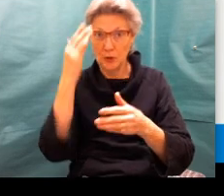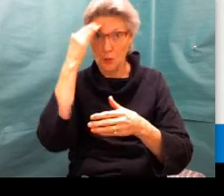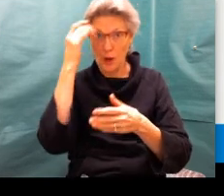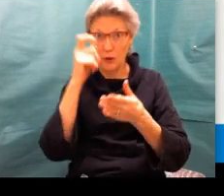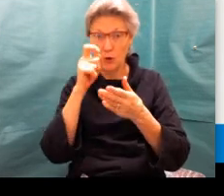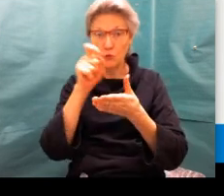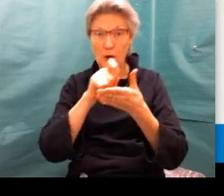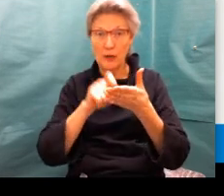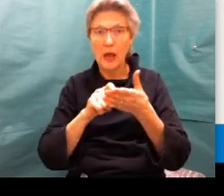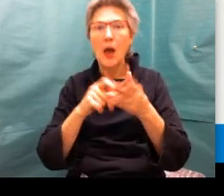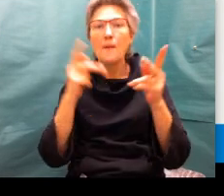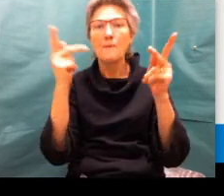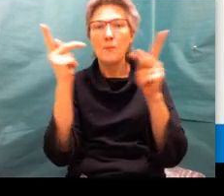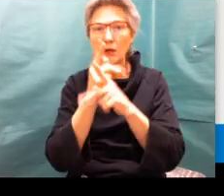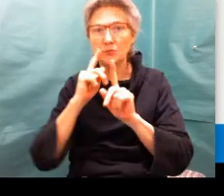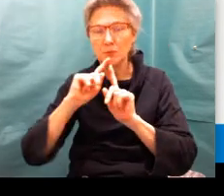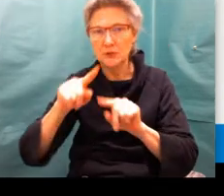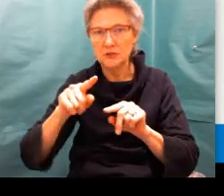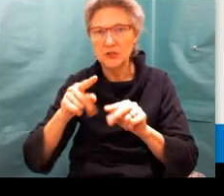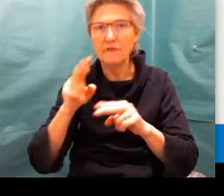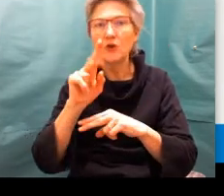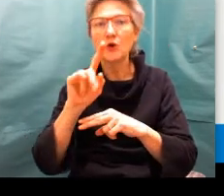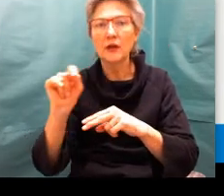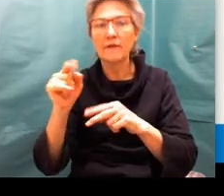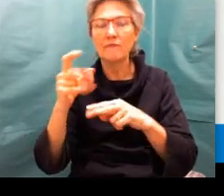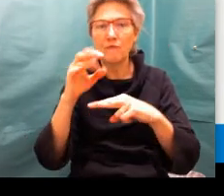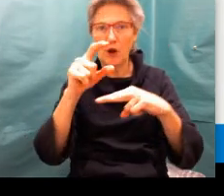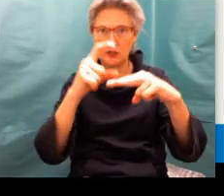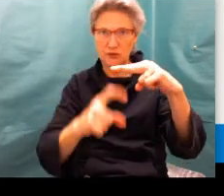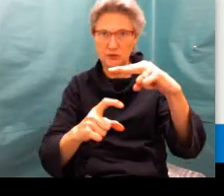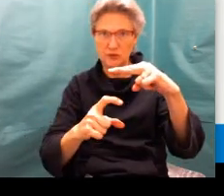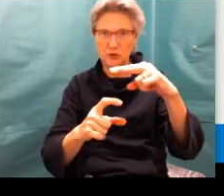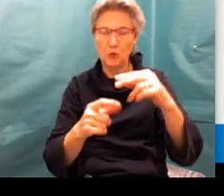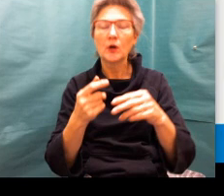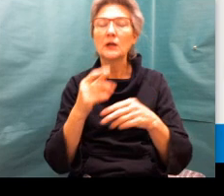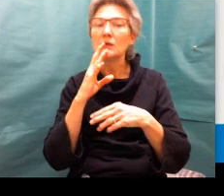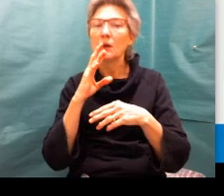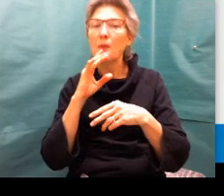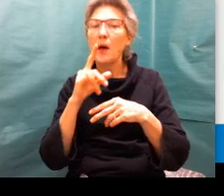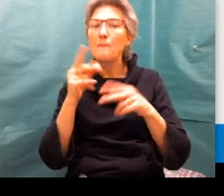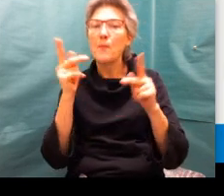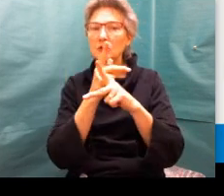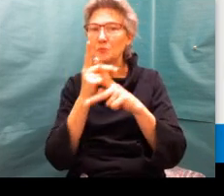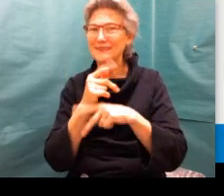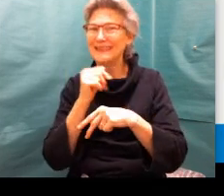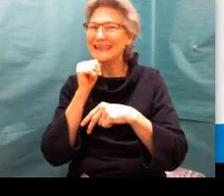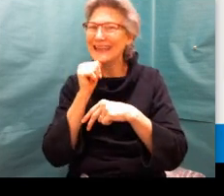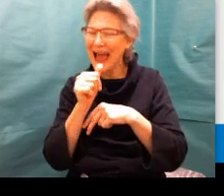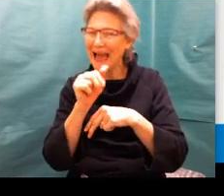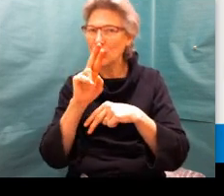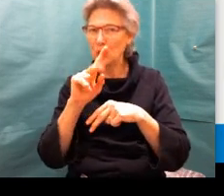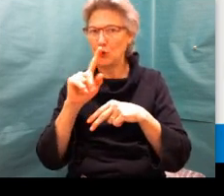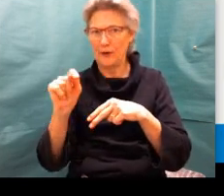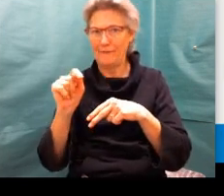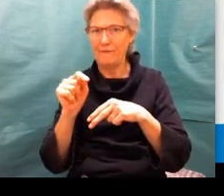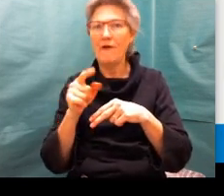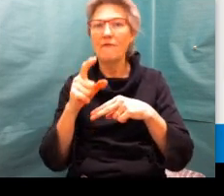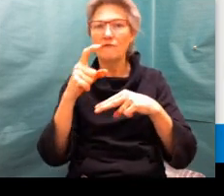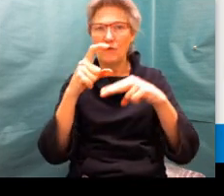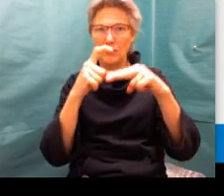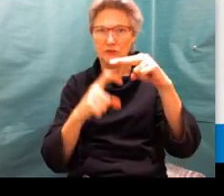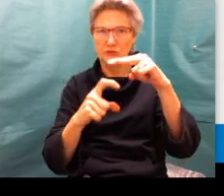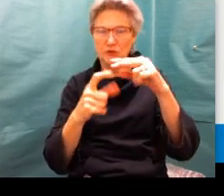unit fractions, and now we're going to talk about multiples of non-unit fractions. So something that isn't one part of the